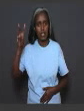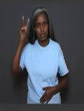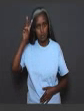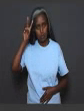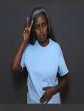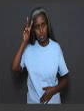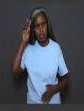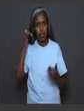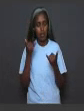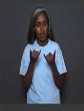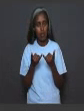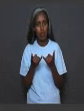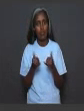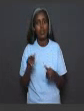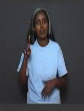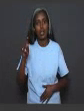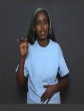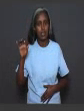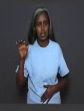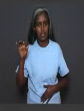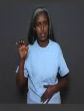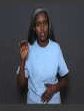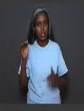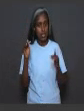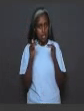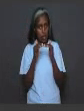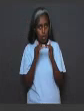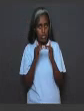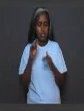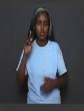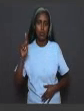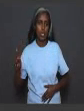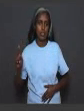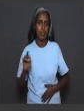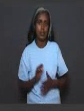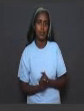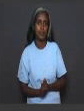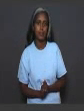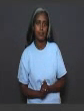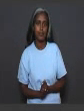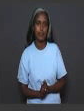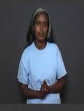25x squared over 100 equals 1.